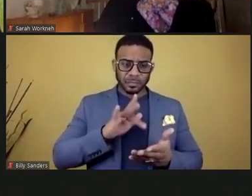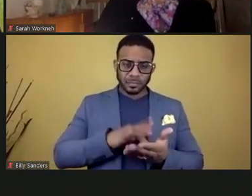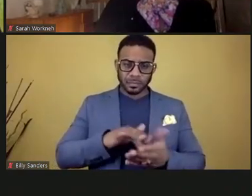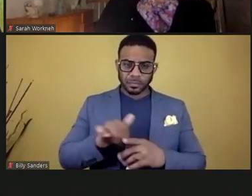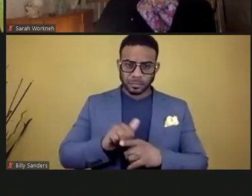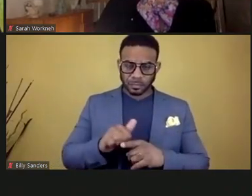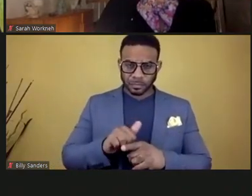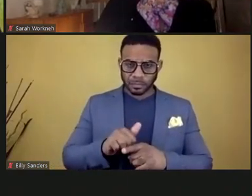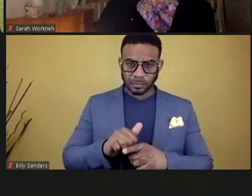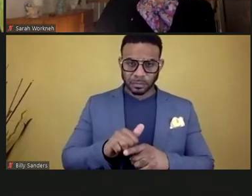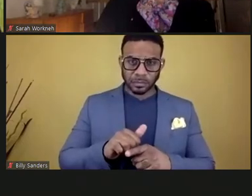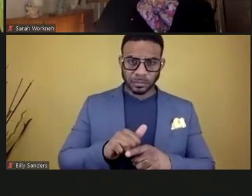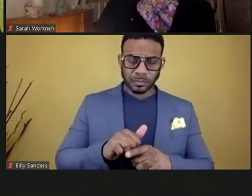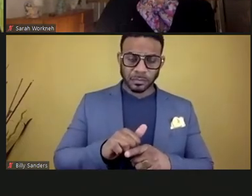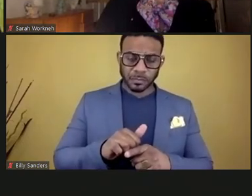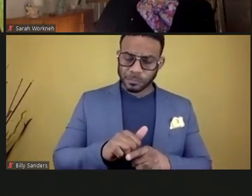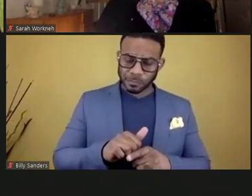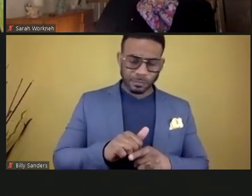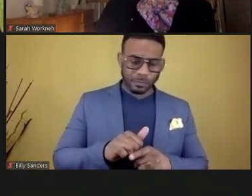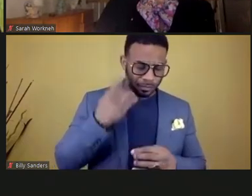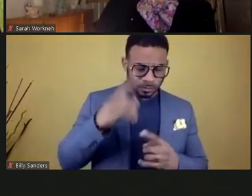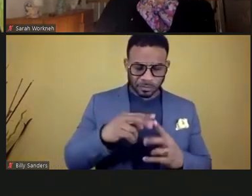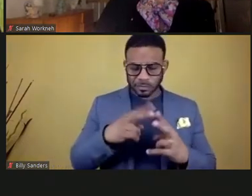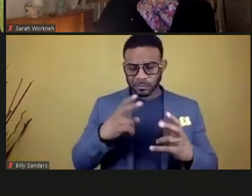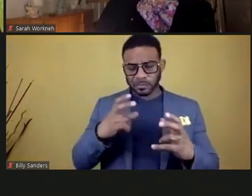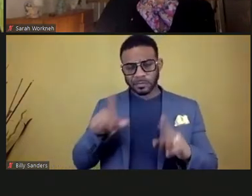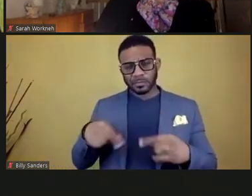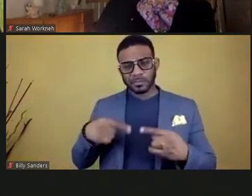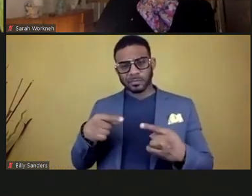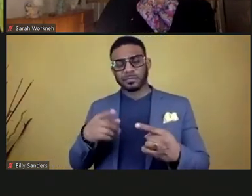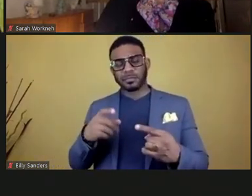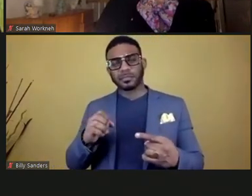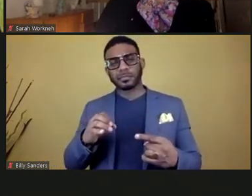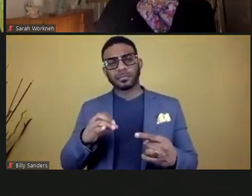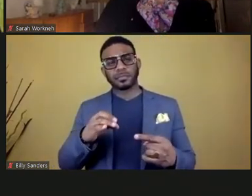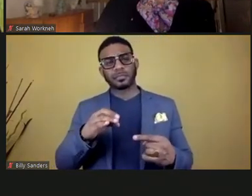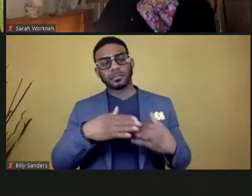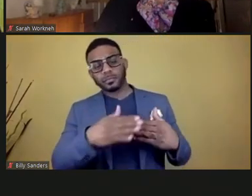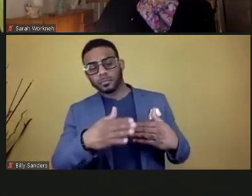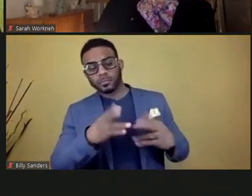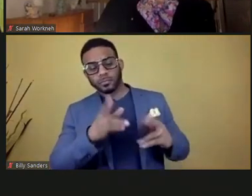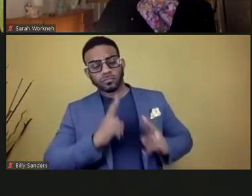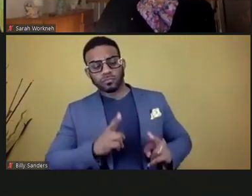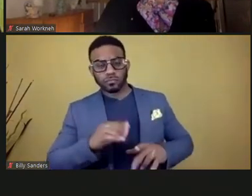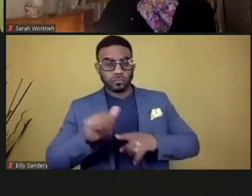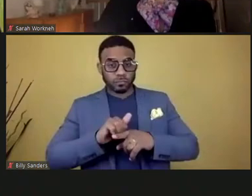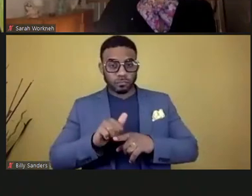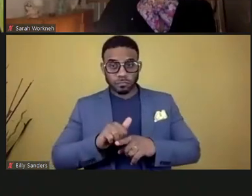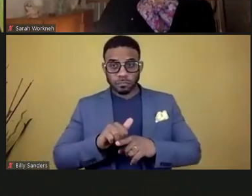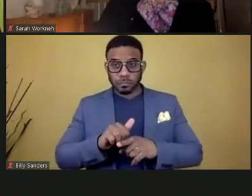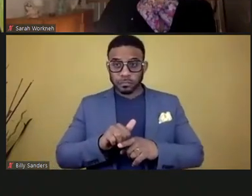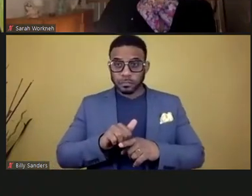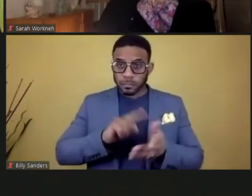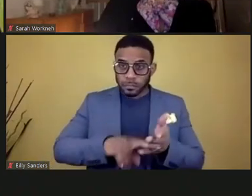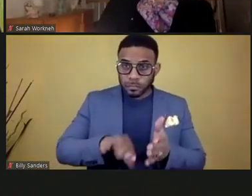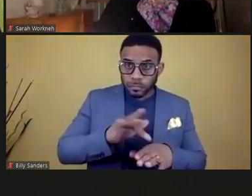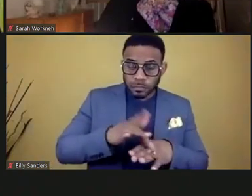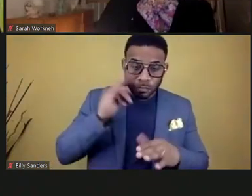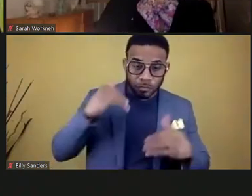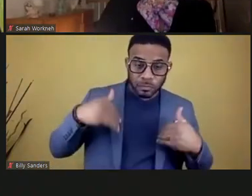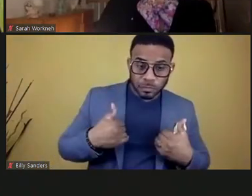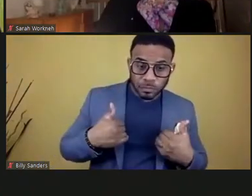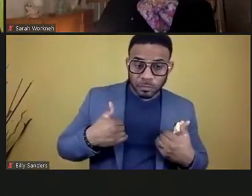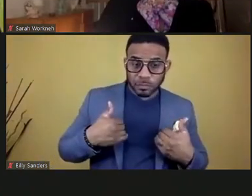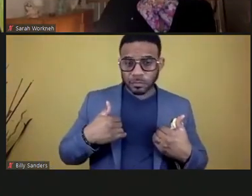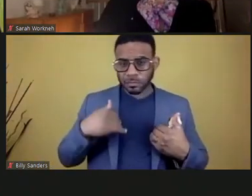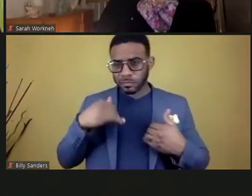practice. Thinking very much along the lines of post-humanist practices, finding space for animals and